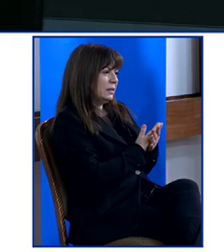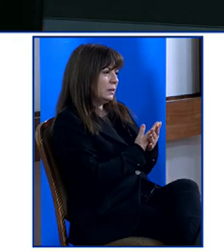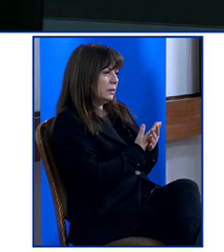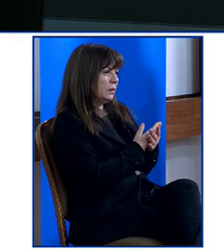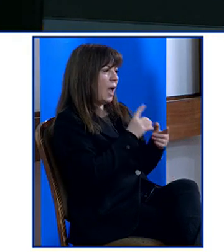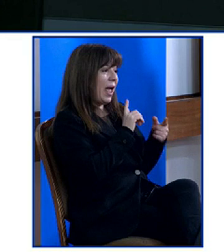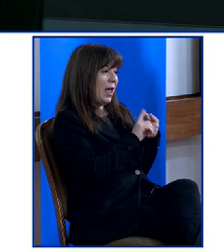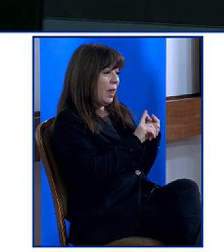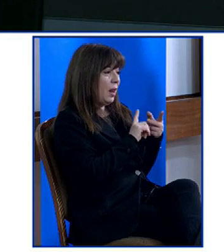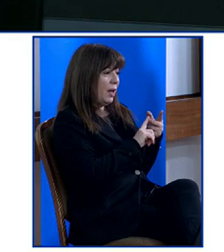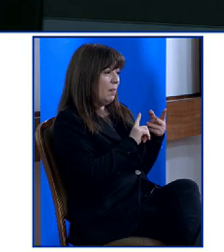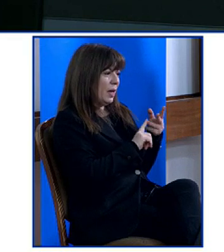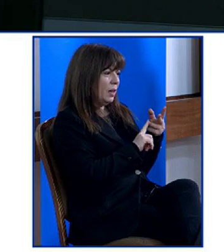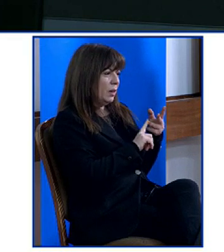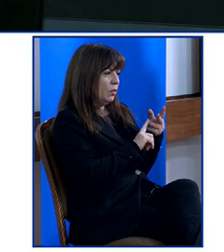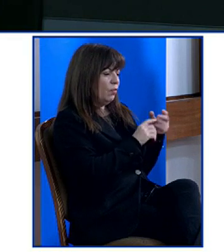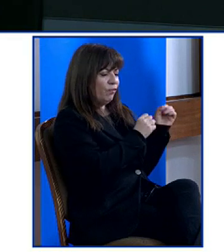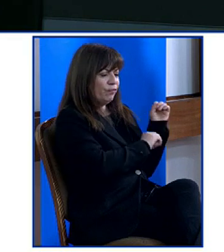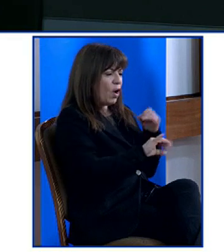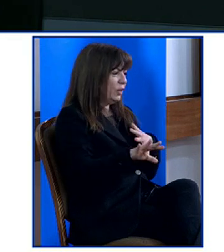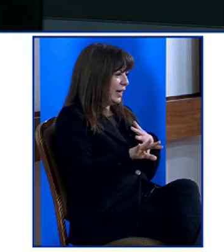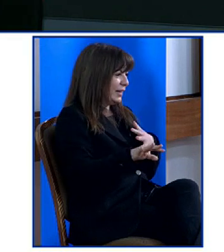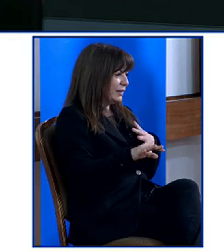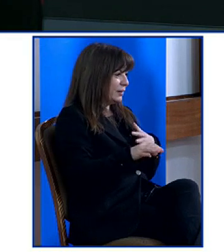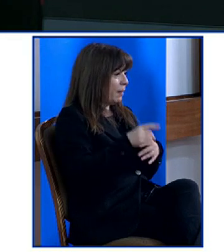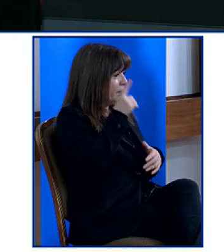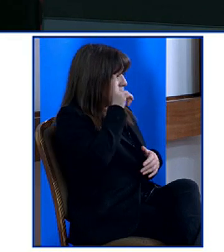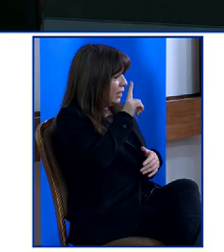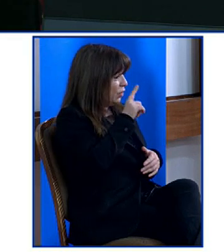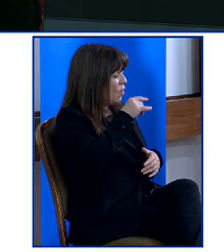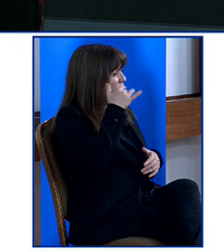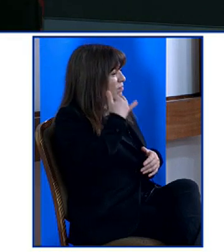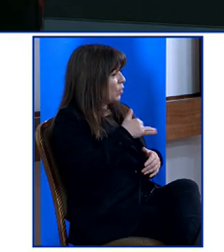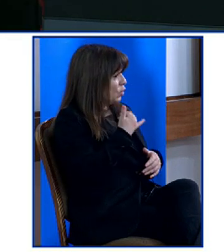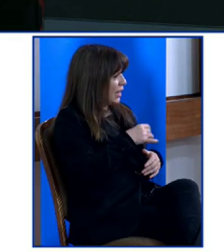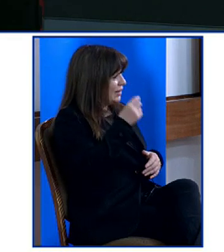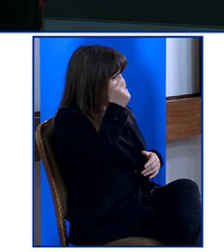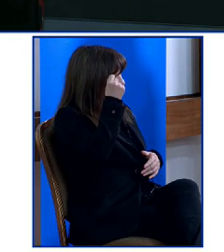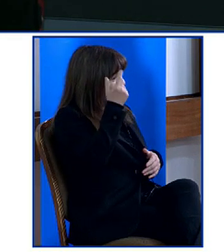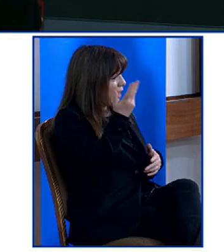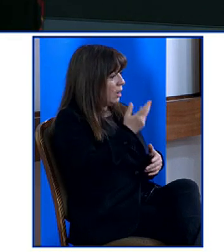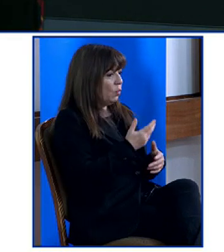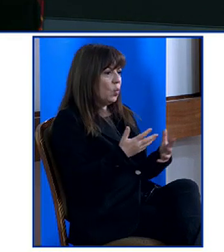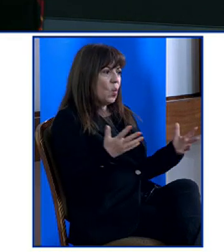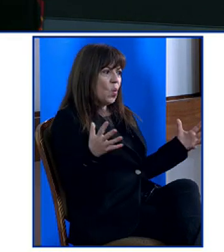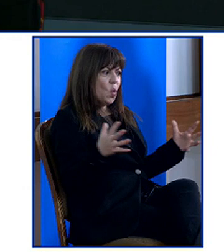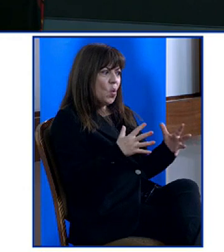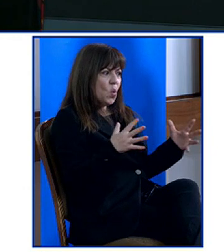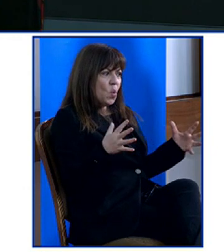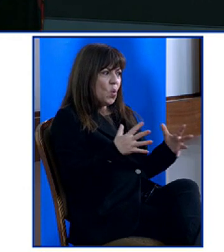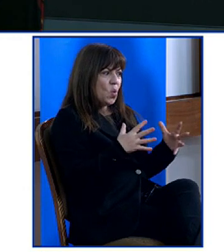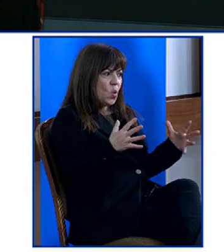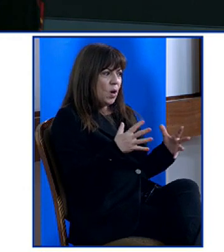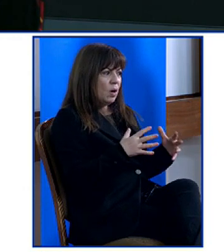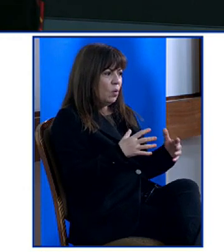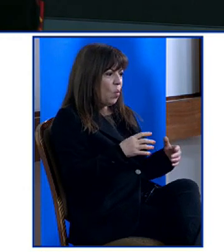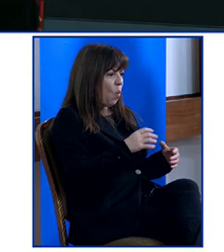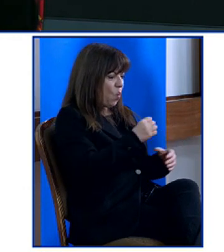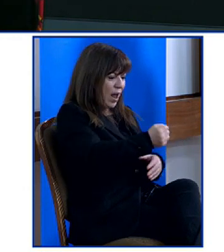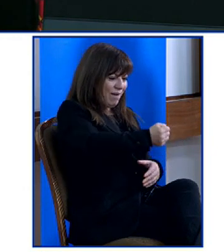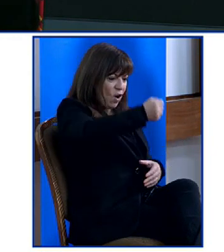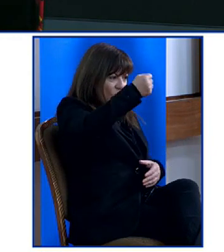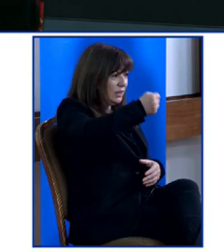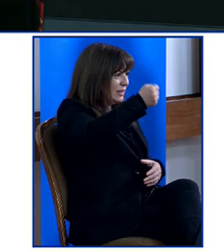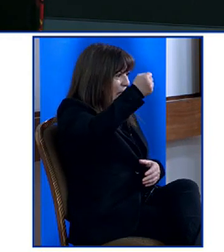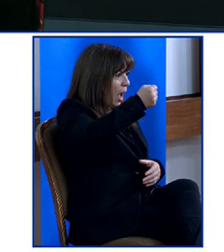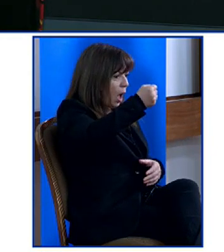use something once and throw it away and then take a new one out of a plastic bag was fantastic. You know, it was a revolution. Now